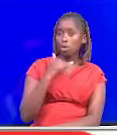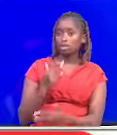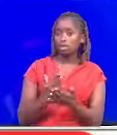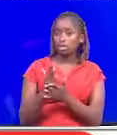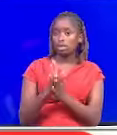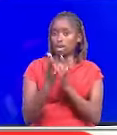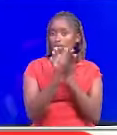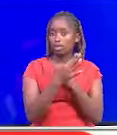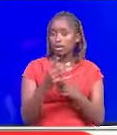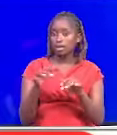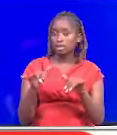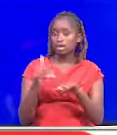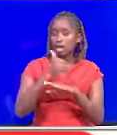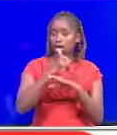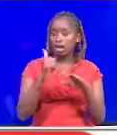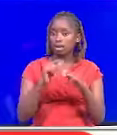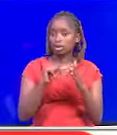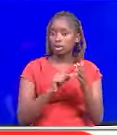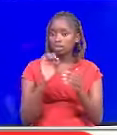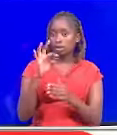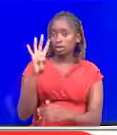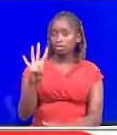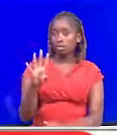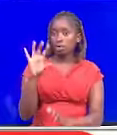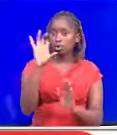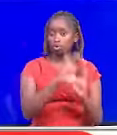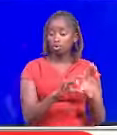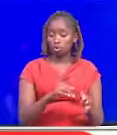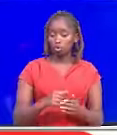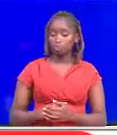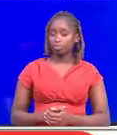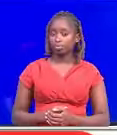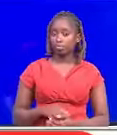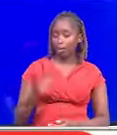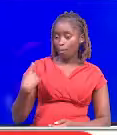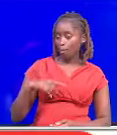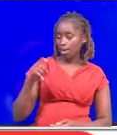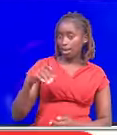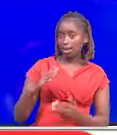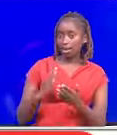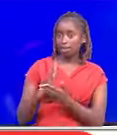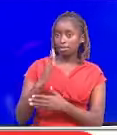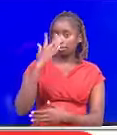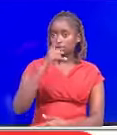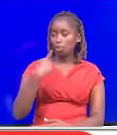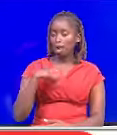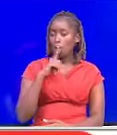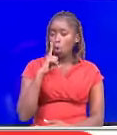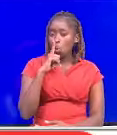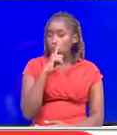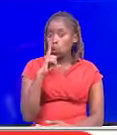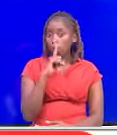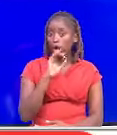as enshrined under Article 34 of the Constitution. Tunadai haki kama vyombo vya habari kwa sababu sasa tunatishiwa kwamba vyombo vyetu vya